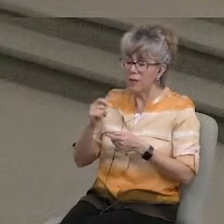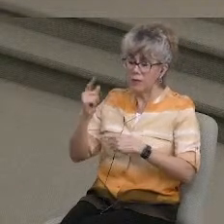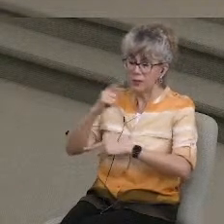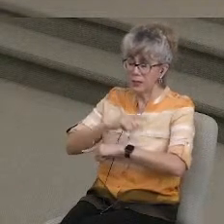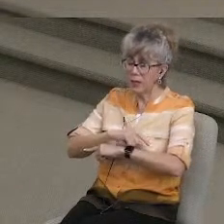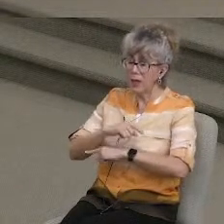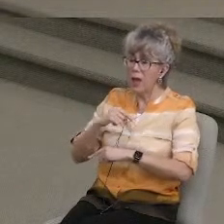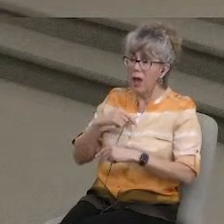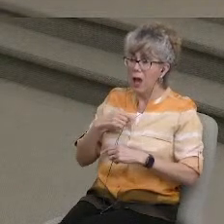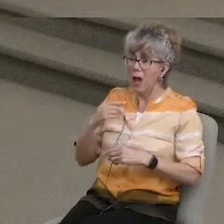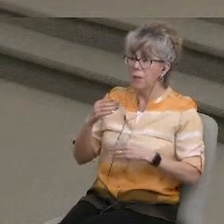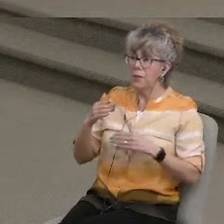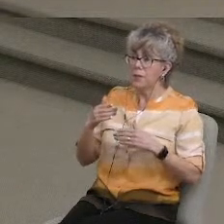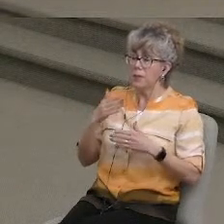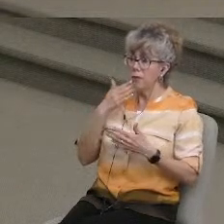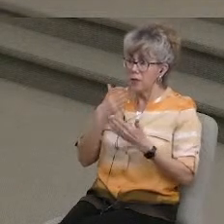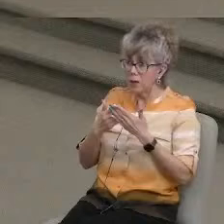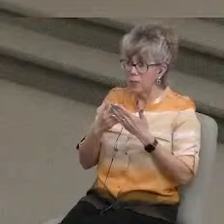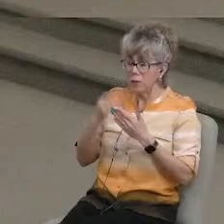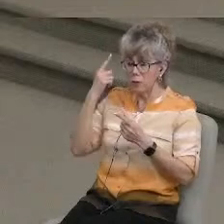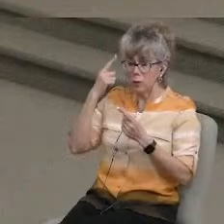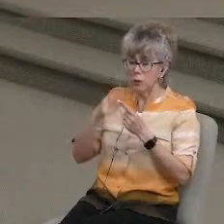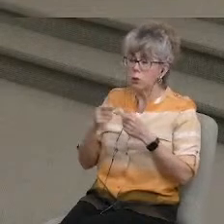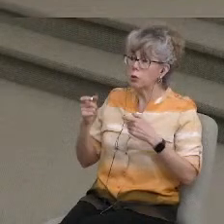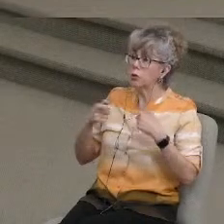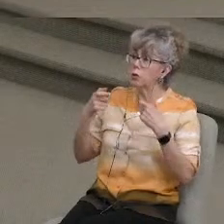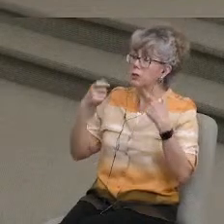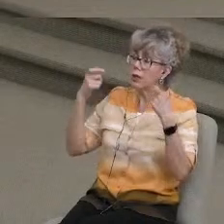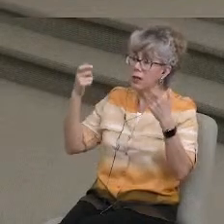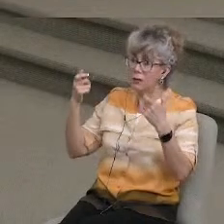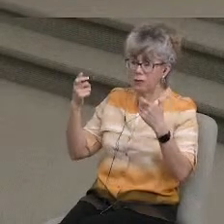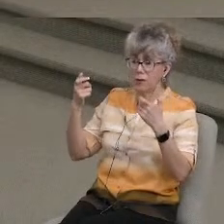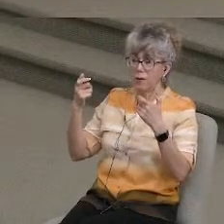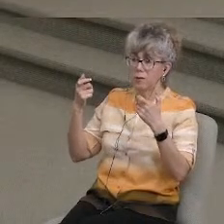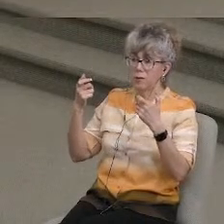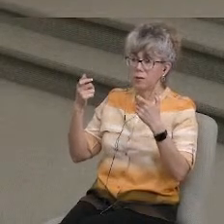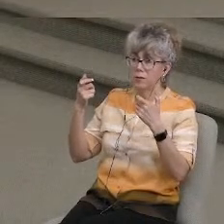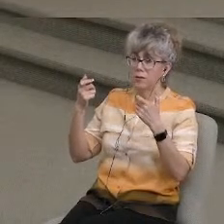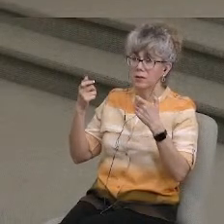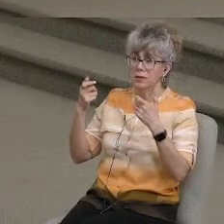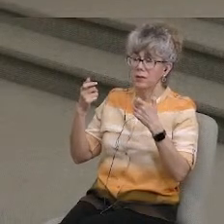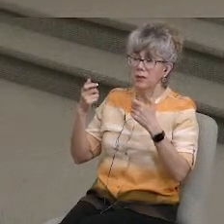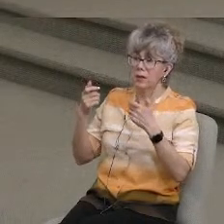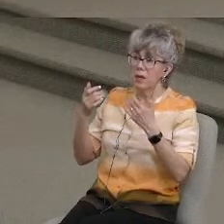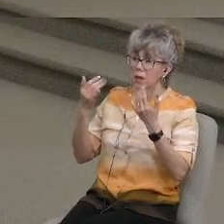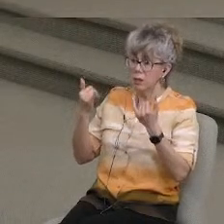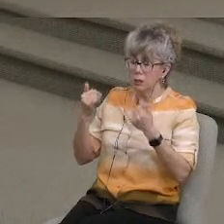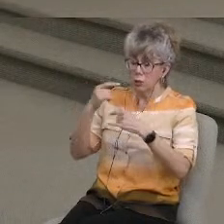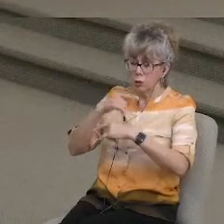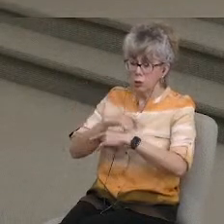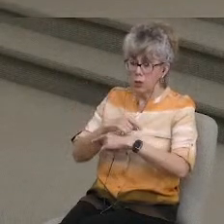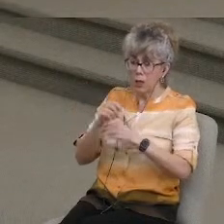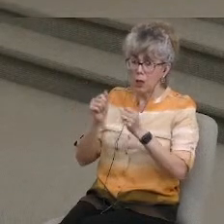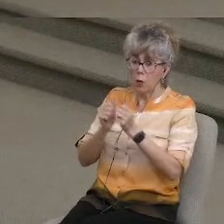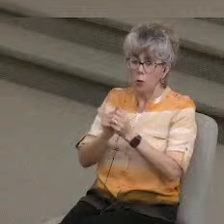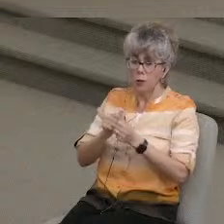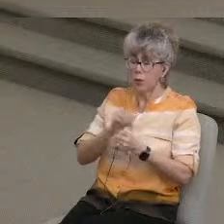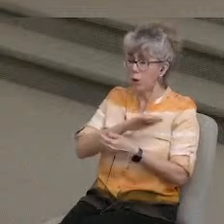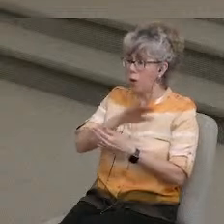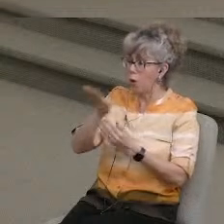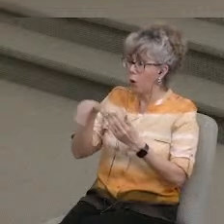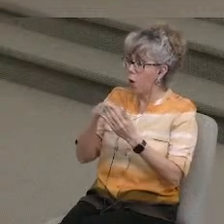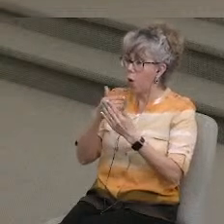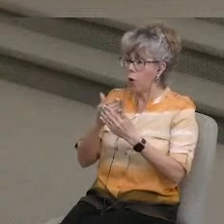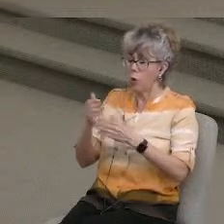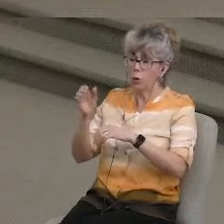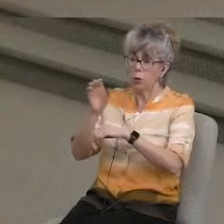every Sunday with you. But I'm also thankful that we can celebrate this en masse with all the millions of others in